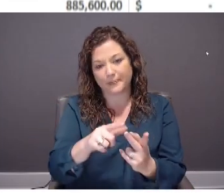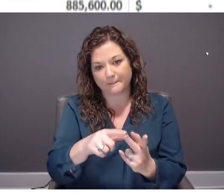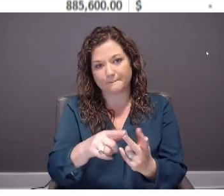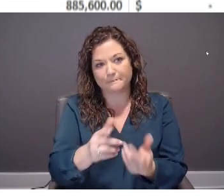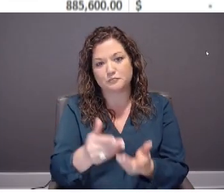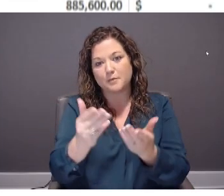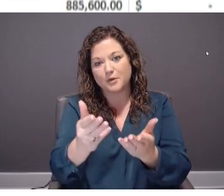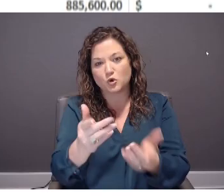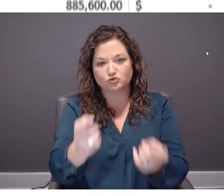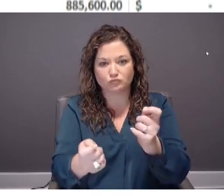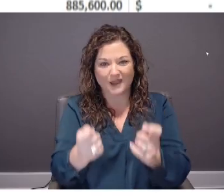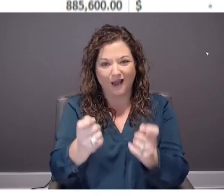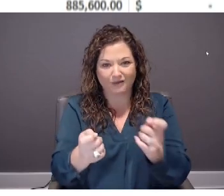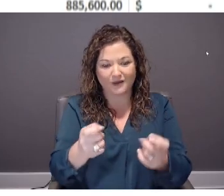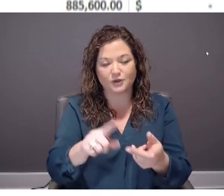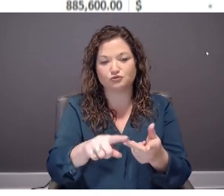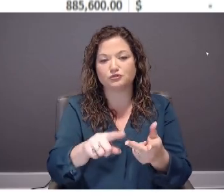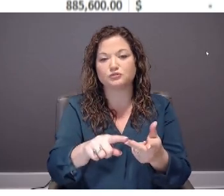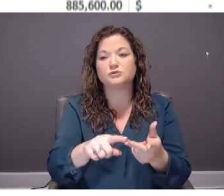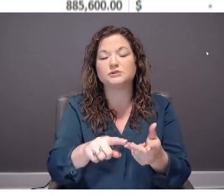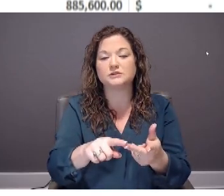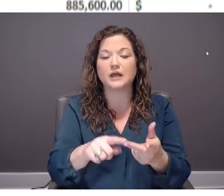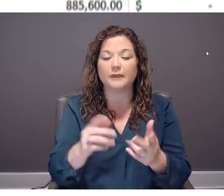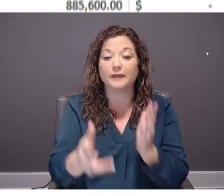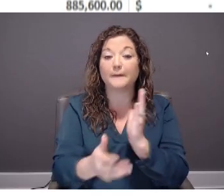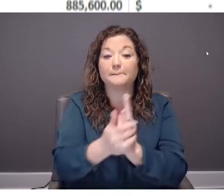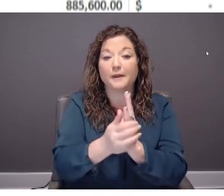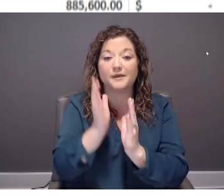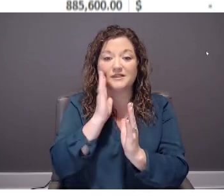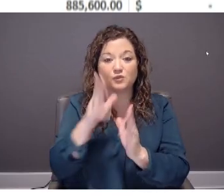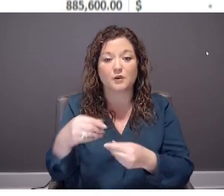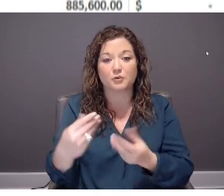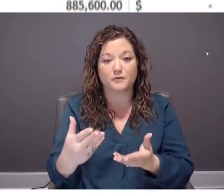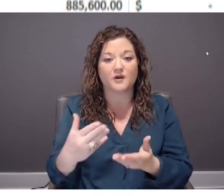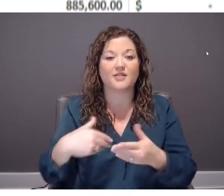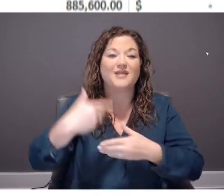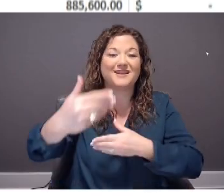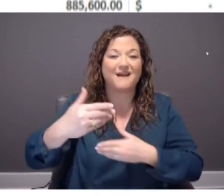will be forthcoming at our next council meeting for your approval.